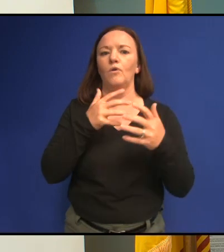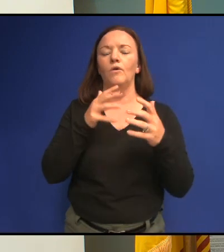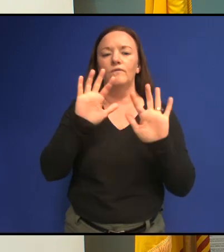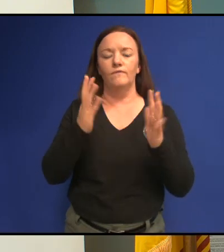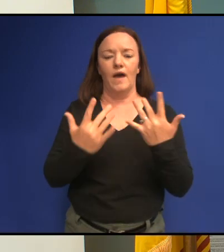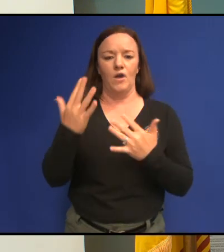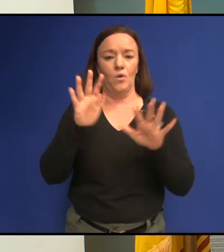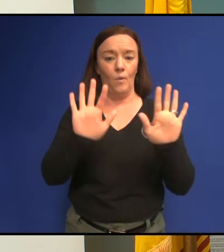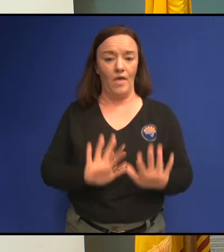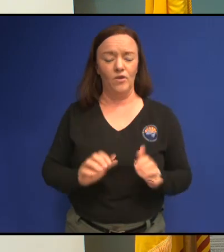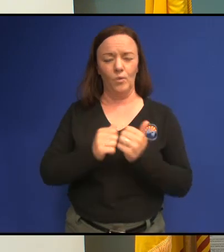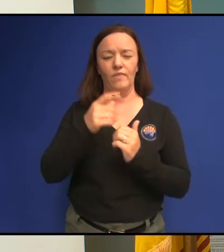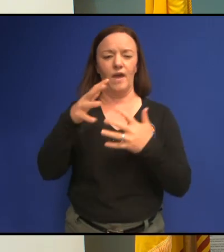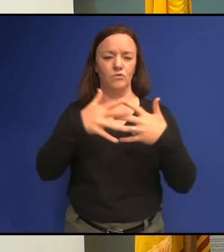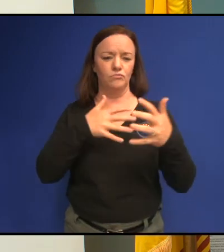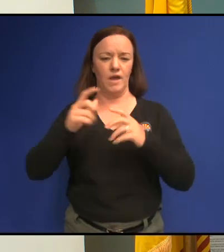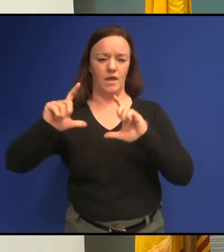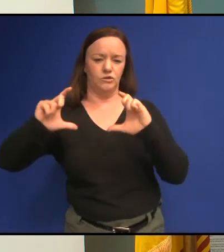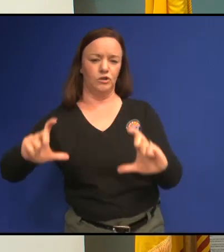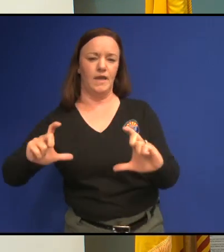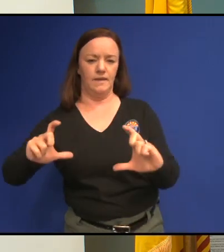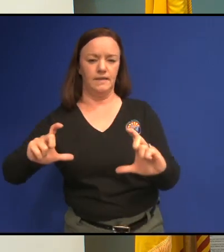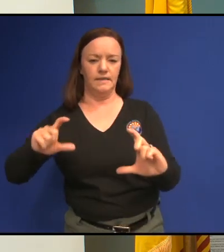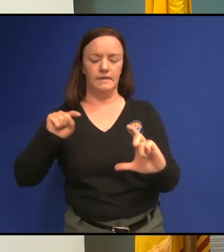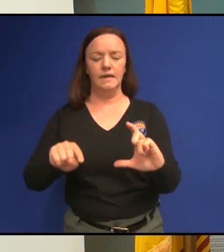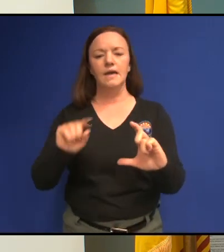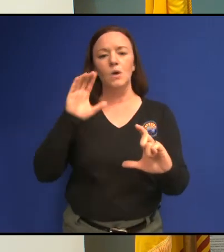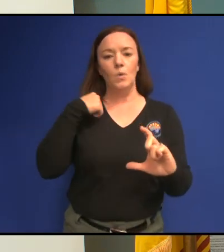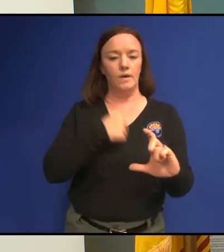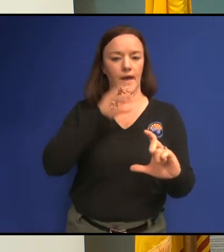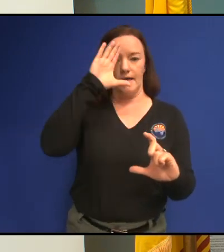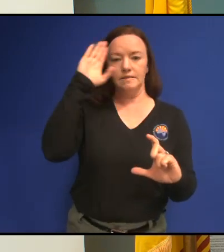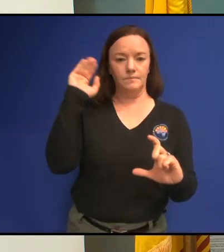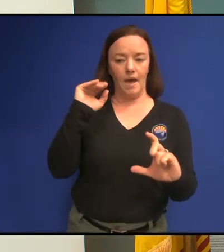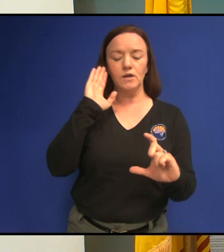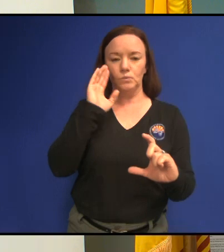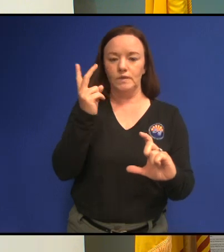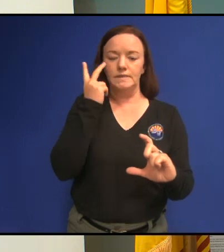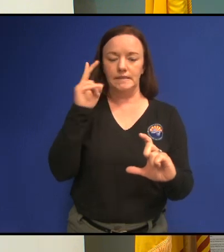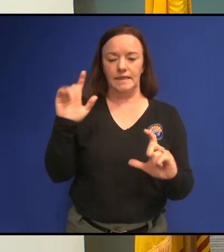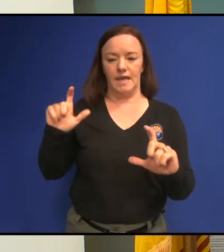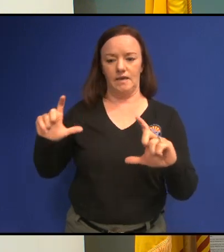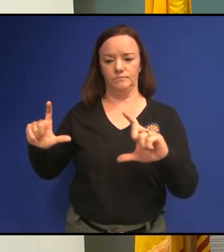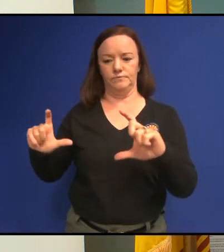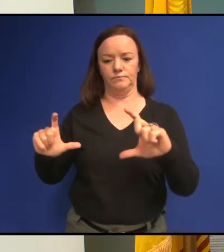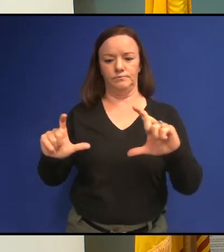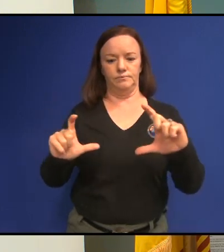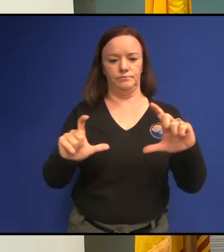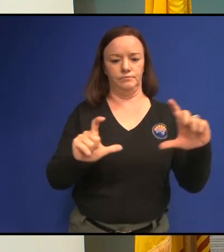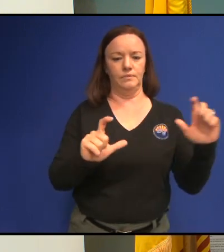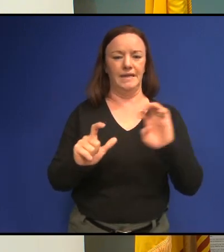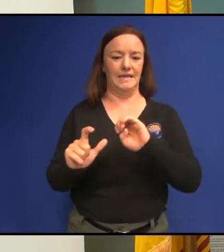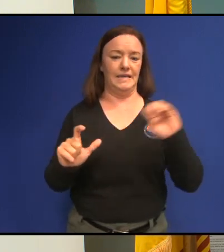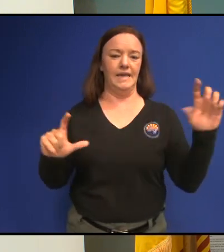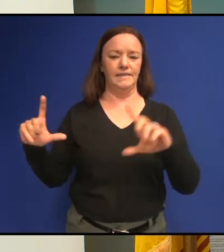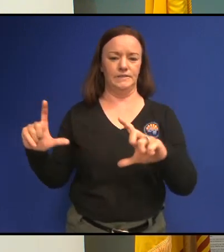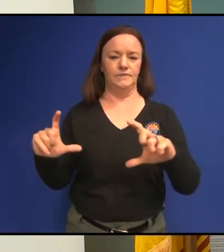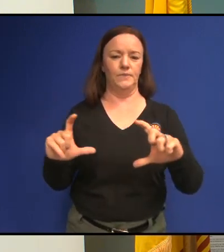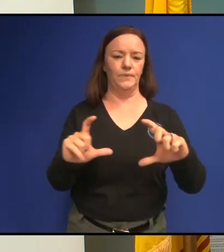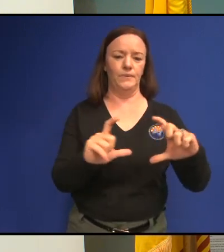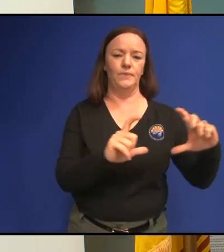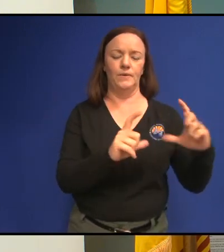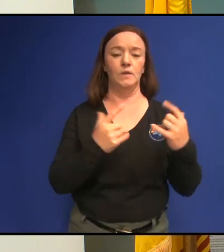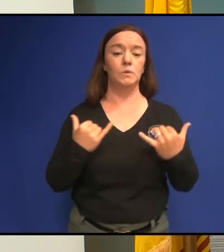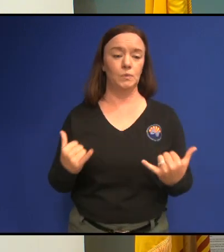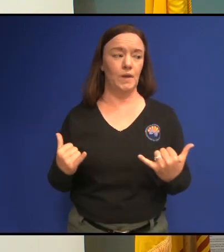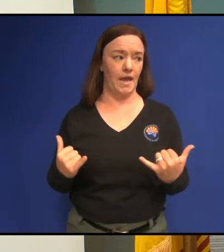over this portion of the United States, and how we were expecting to see that transition a little bit further east for